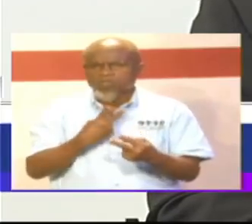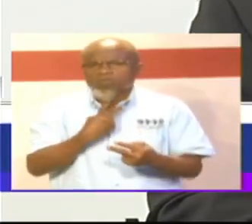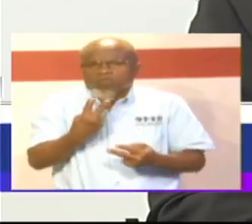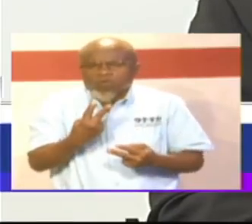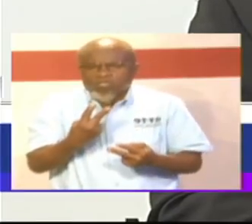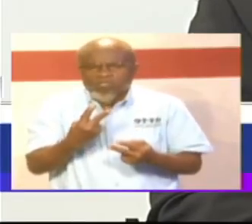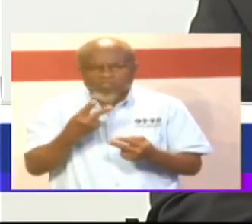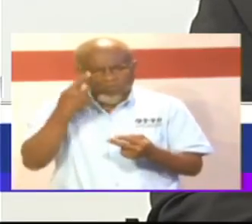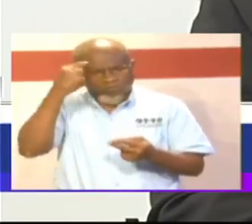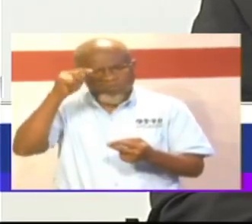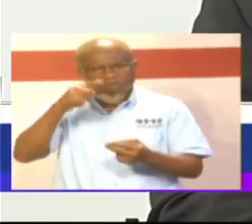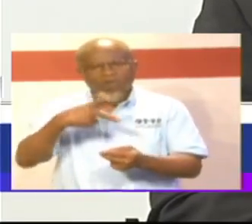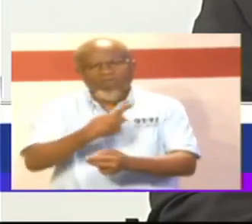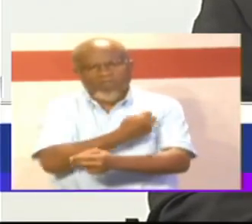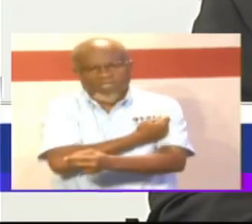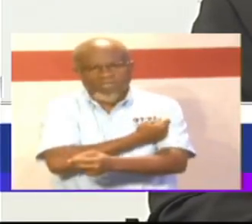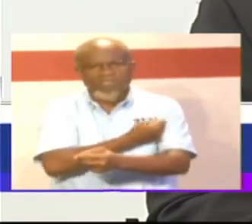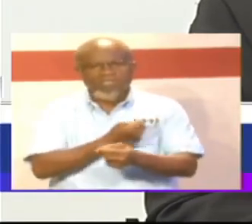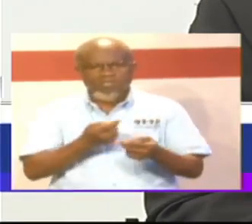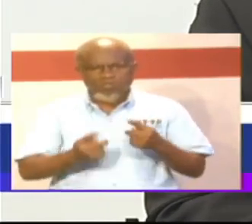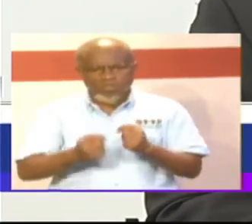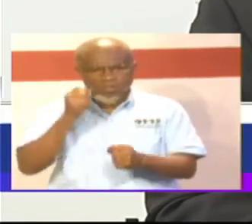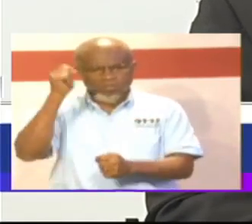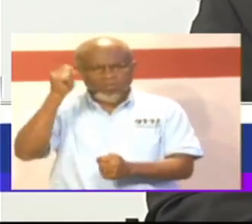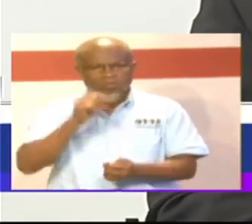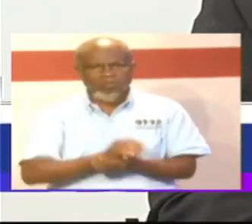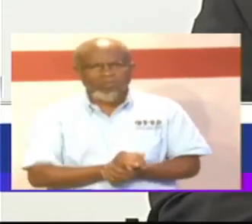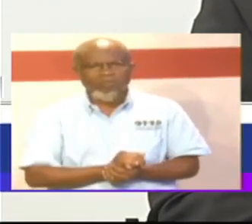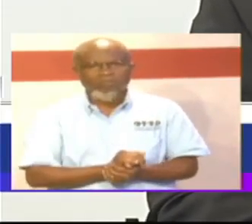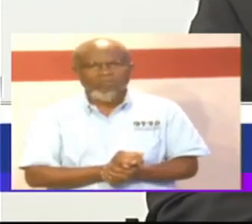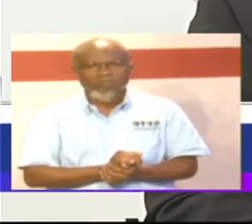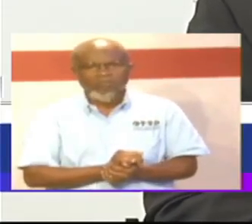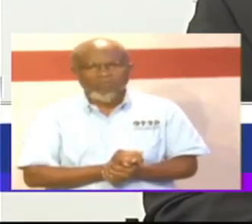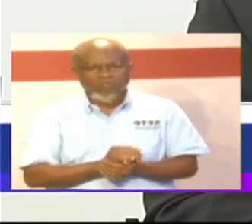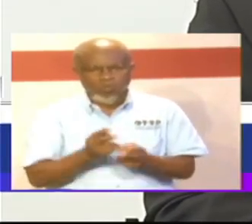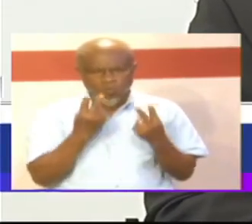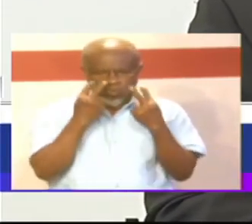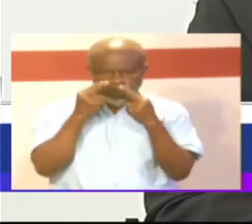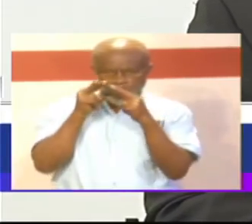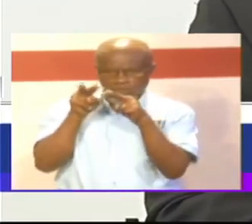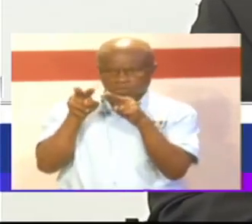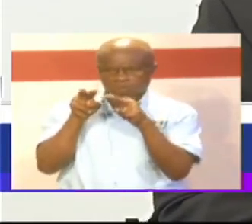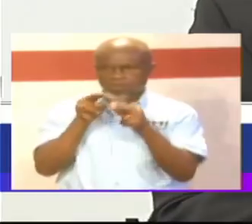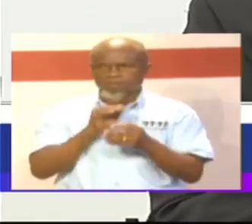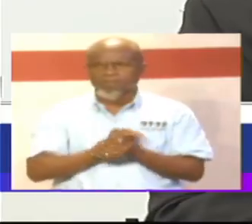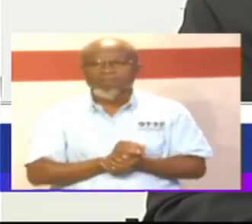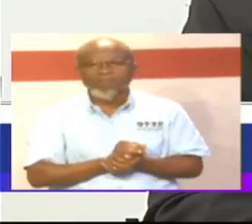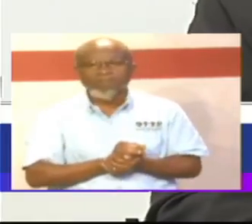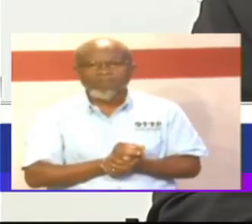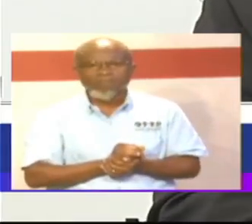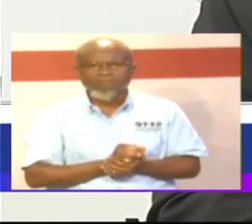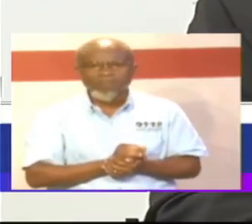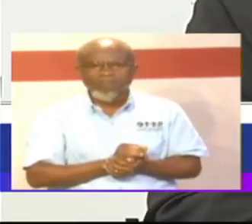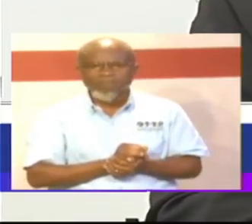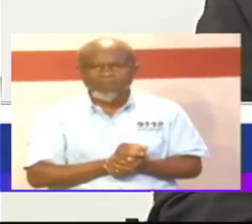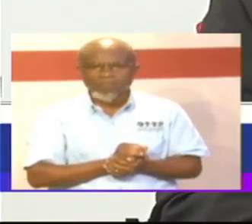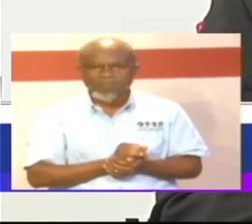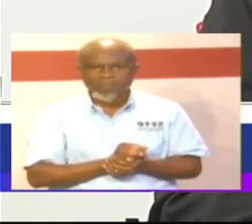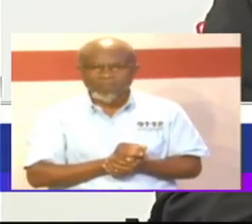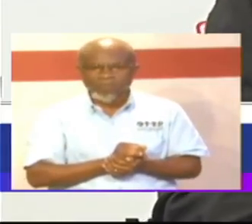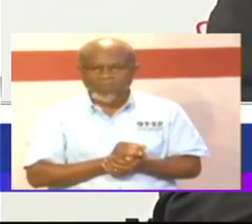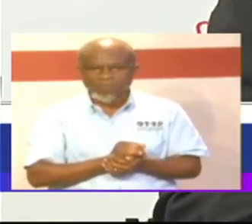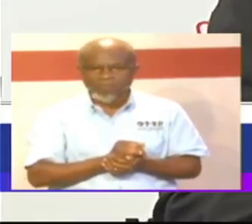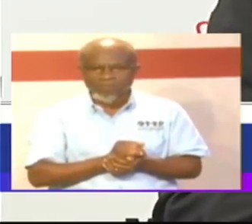video. This one is from Miss Isabel Julian. And I'm saying, like my